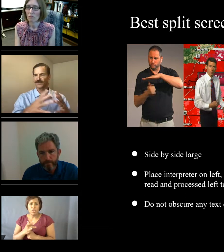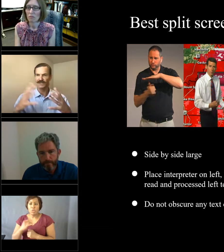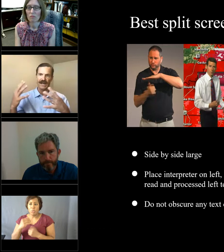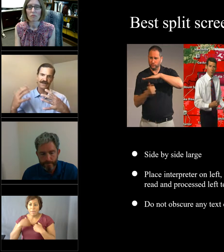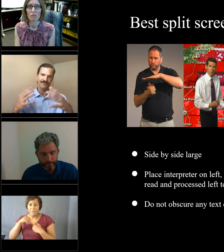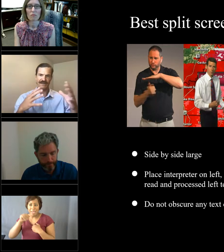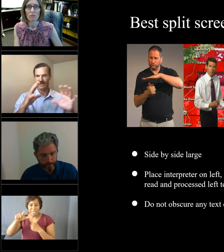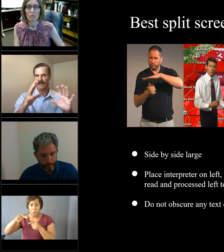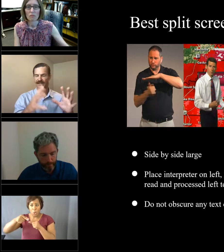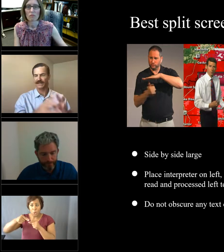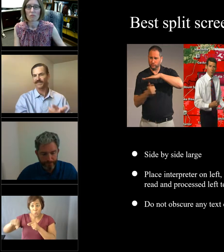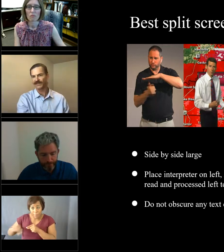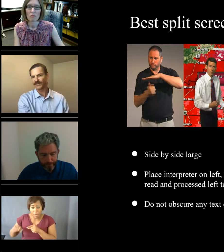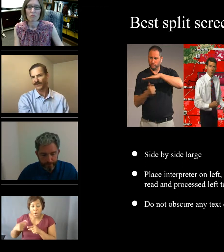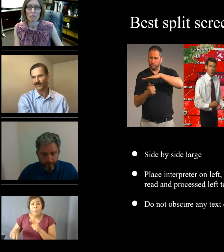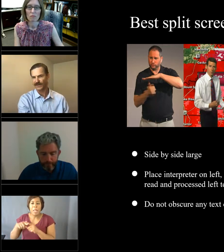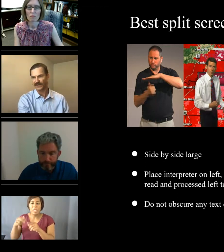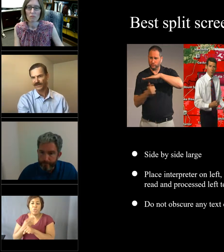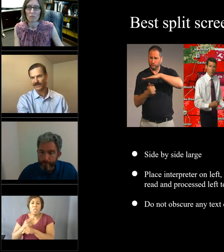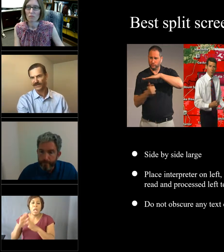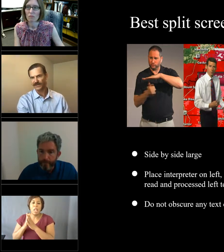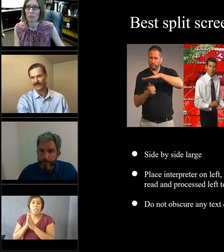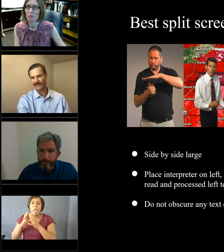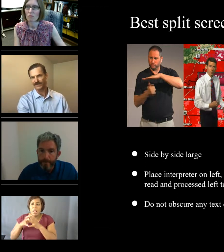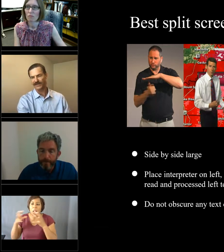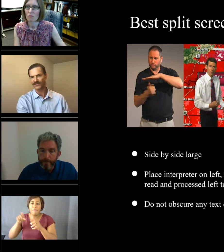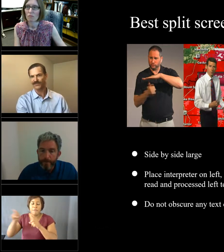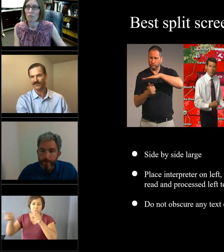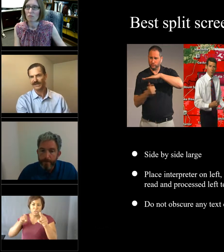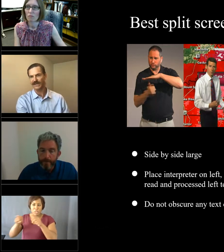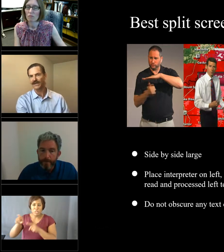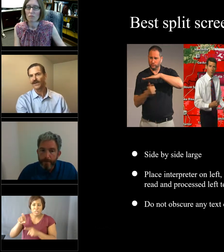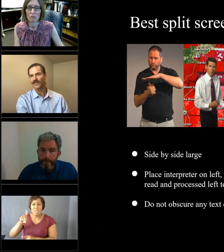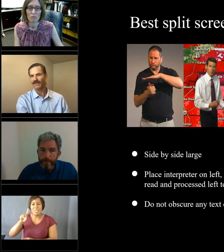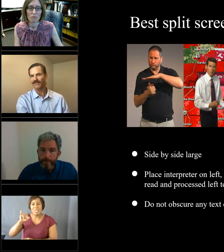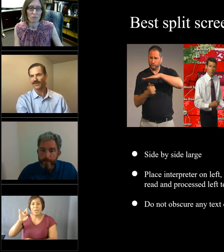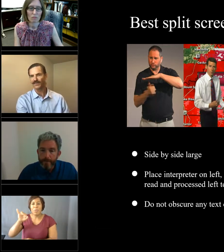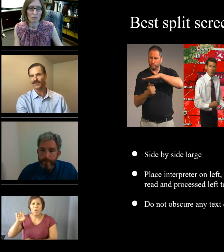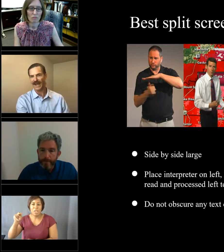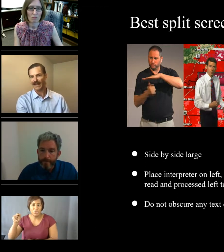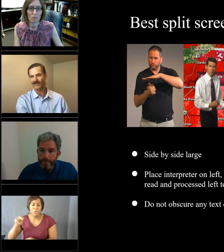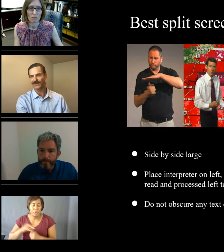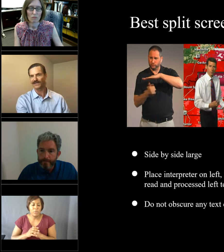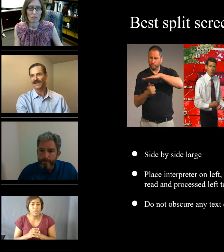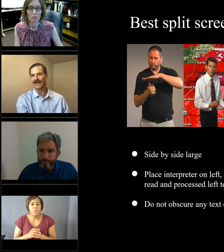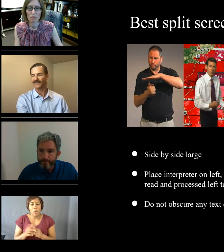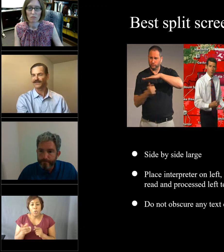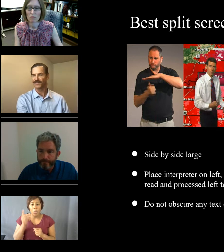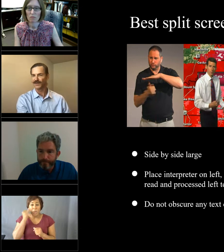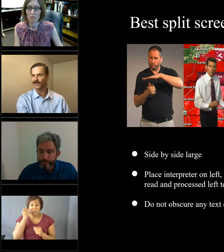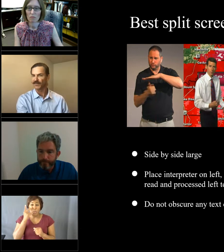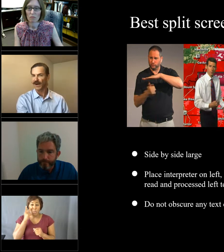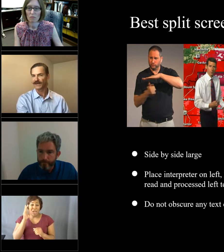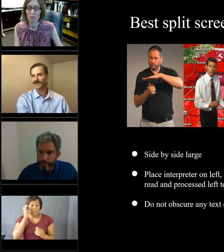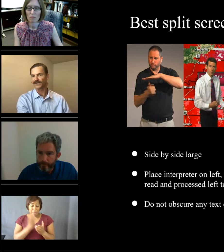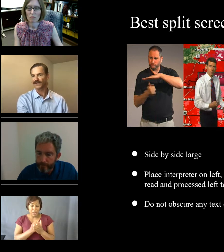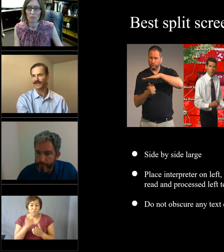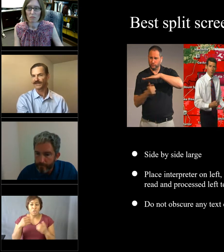also uses a lot of directionality. And so if you look at the image on the screen, we have multiple cameras and also